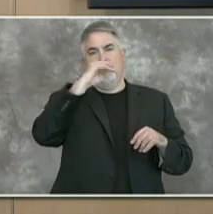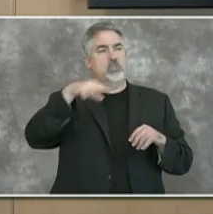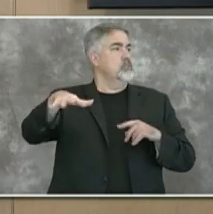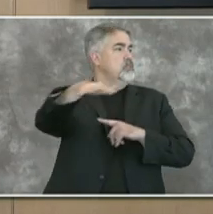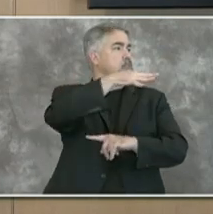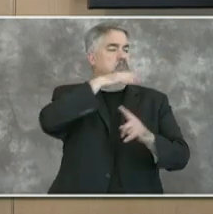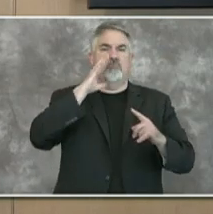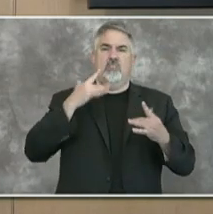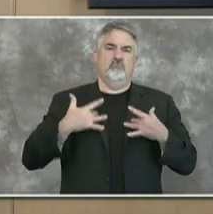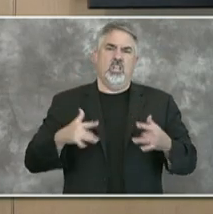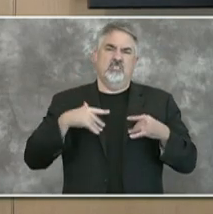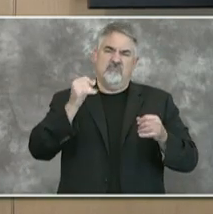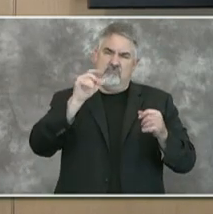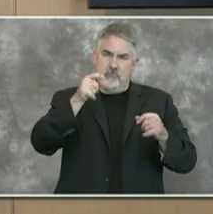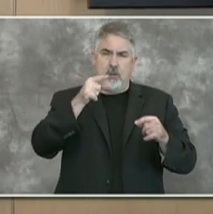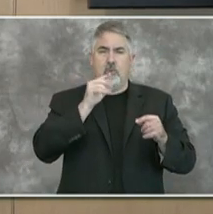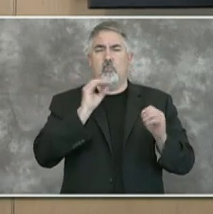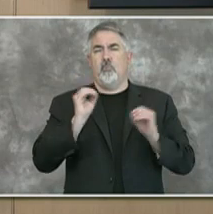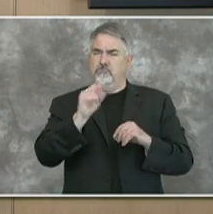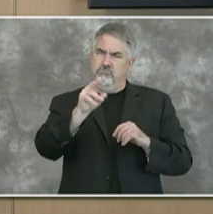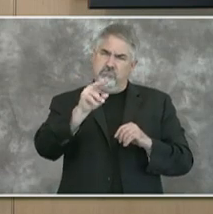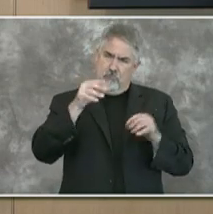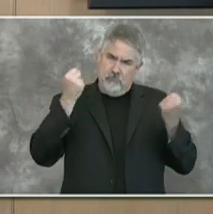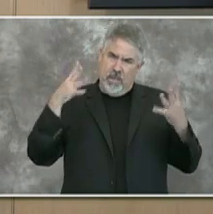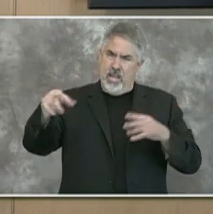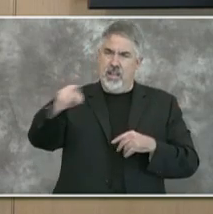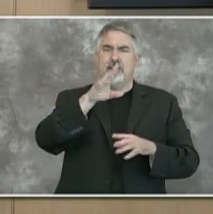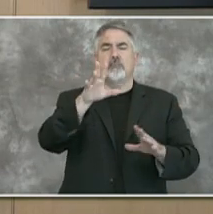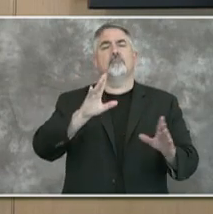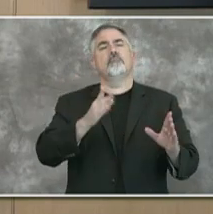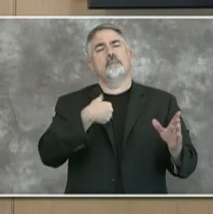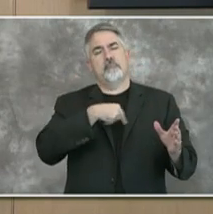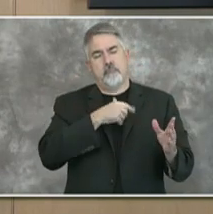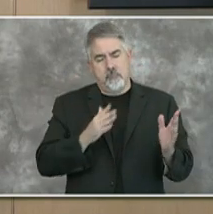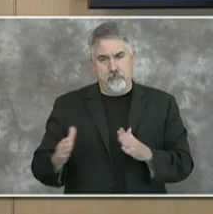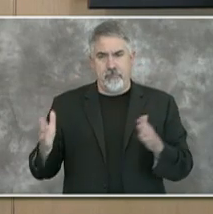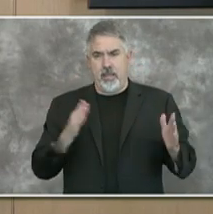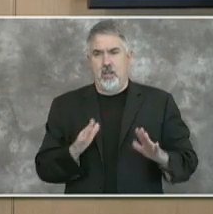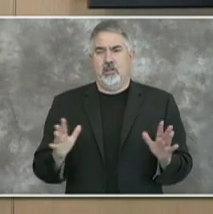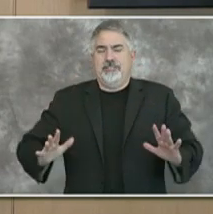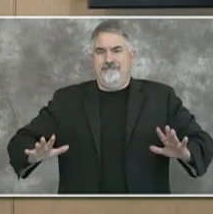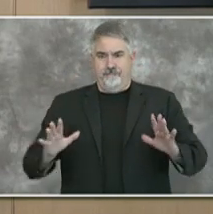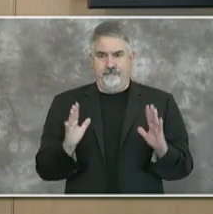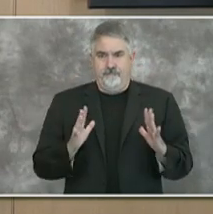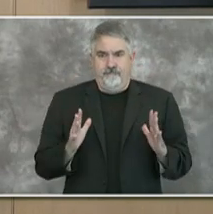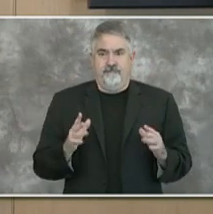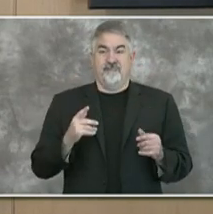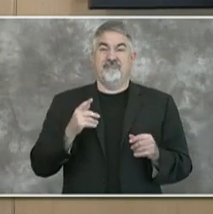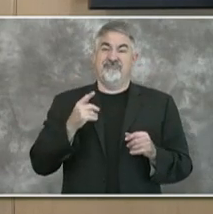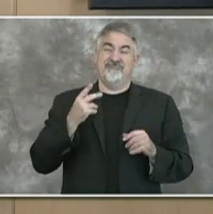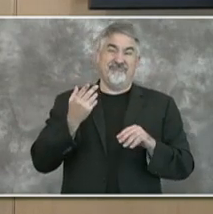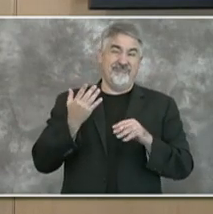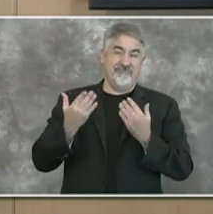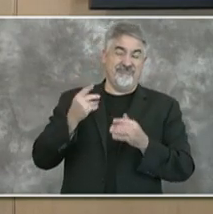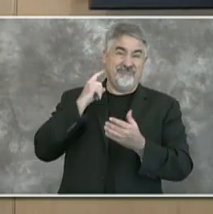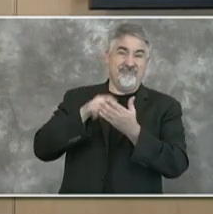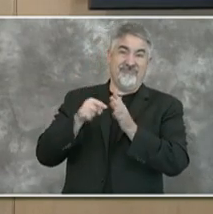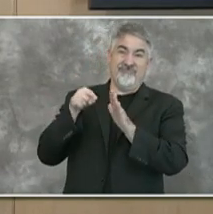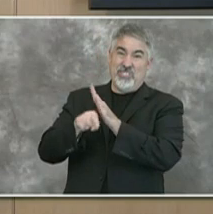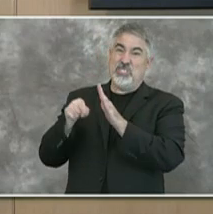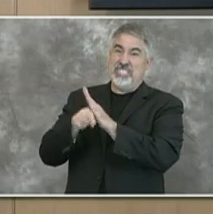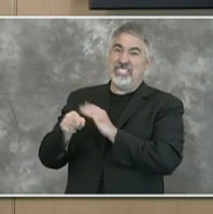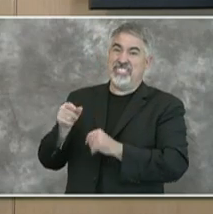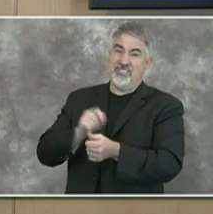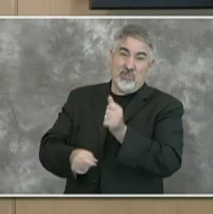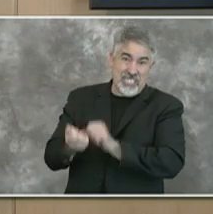out. We need to prepare to see increased rates of suicidality, potentially of attempted suicide,